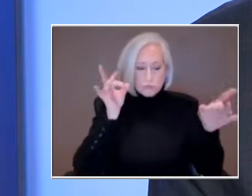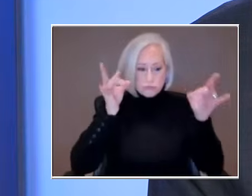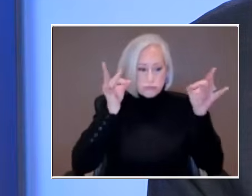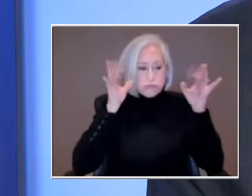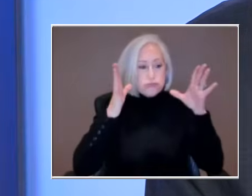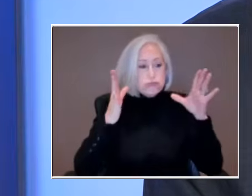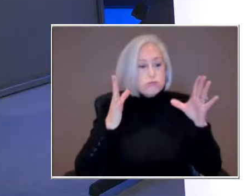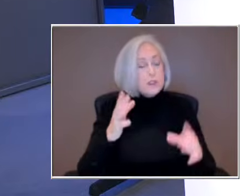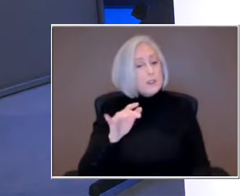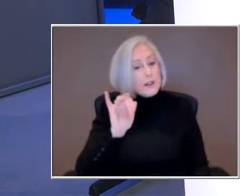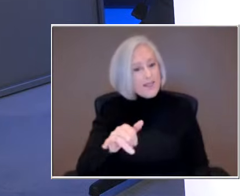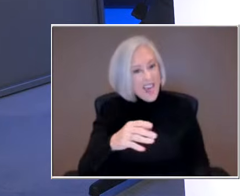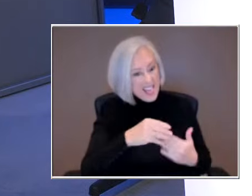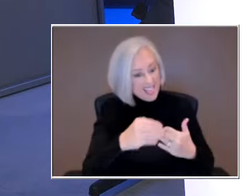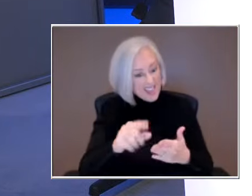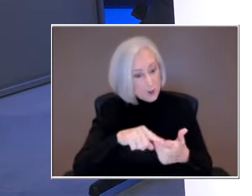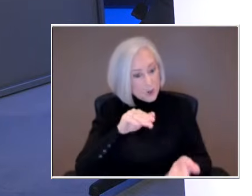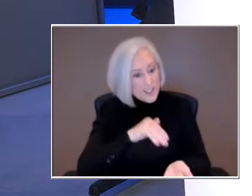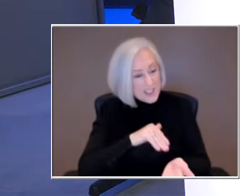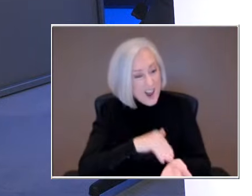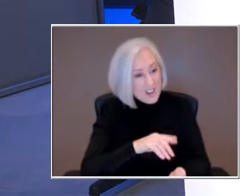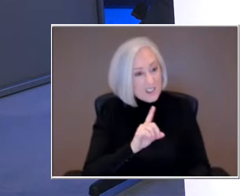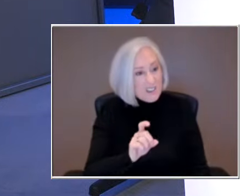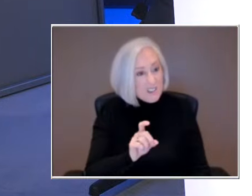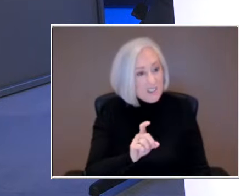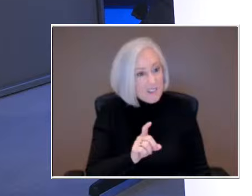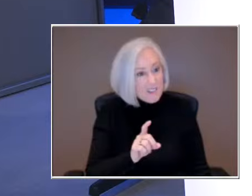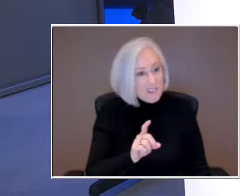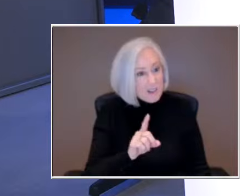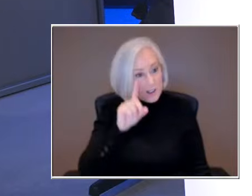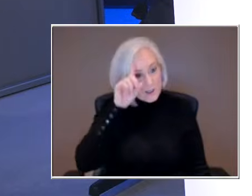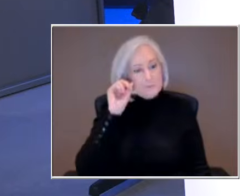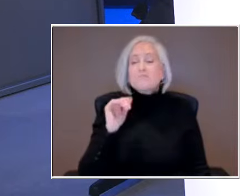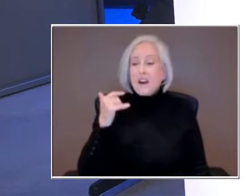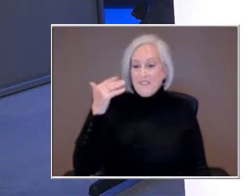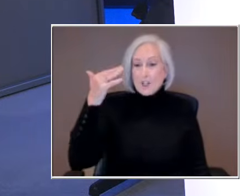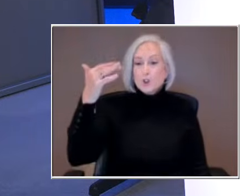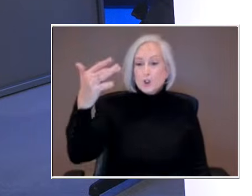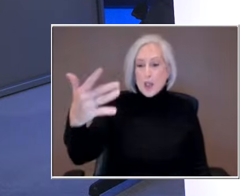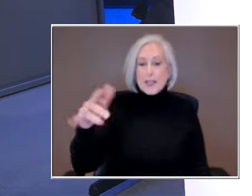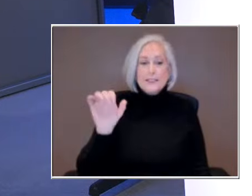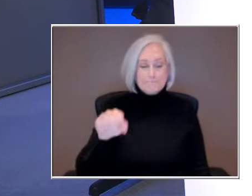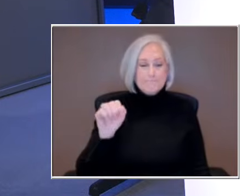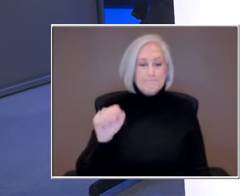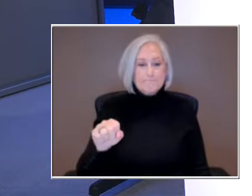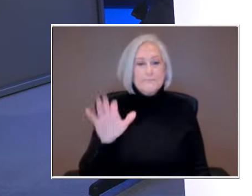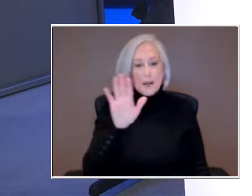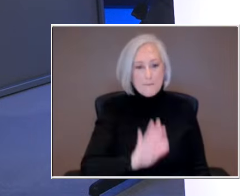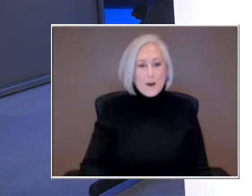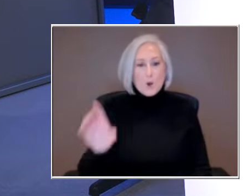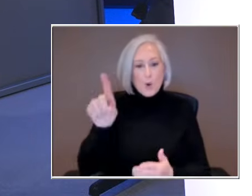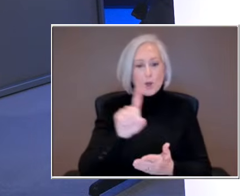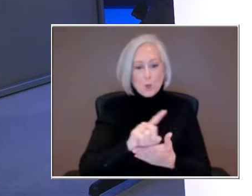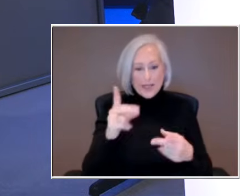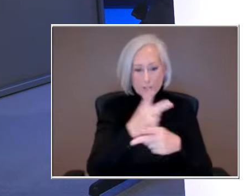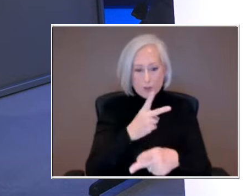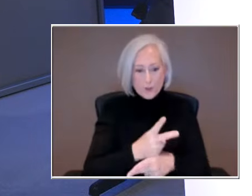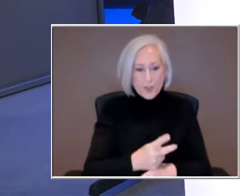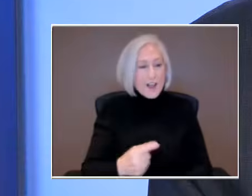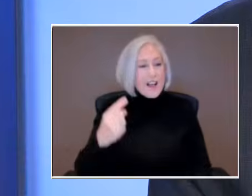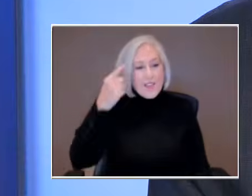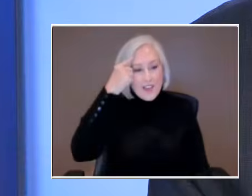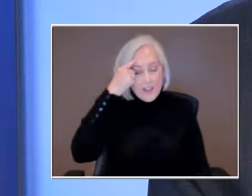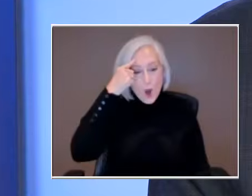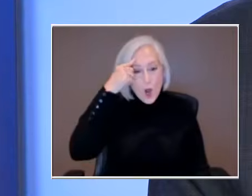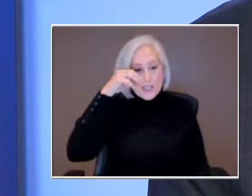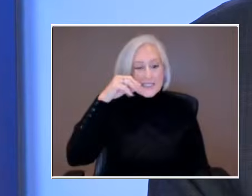that led you to the doctor, which led you to that diagnosis. Eventually, yeah. It took about a week to kind of figure things out. They thought I had an inner ear thing for a